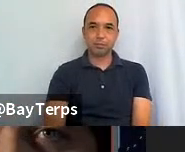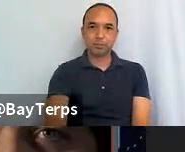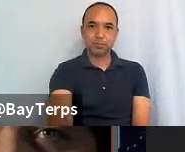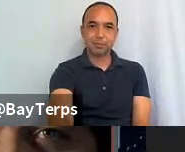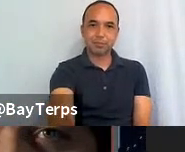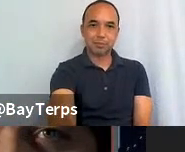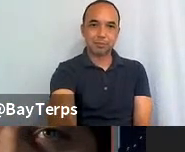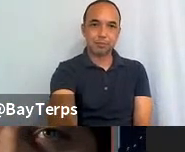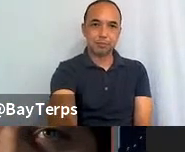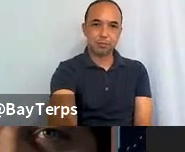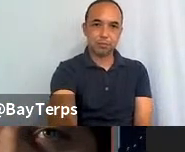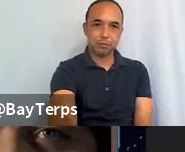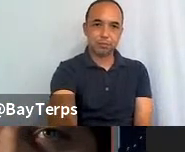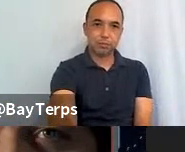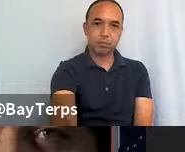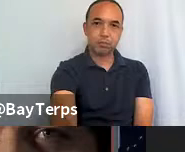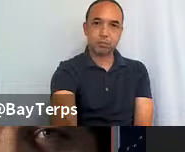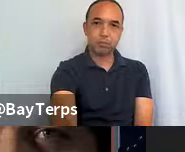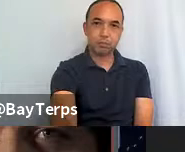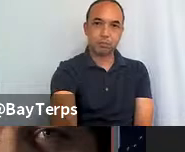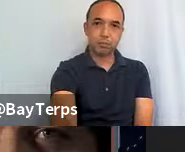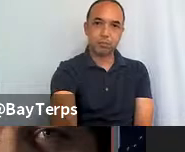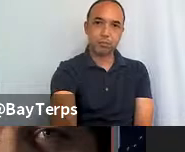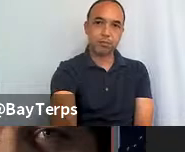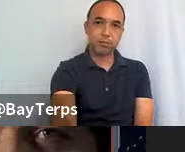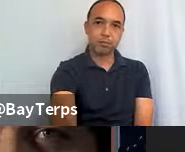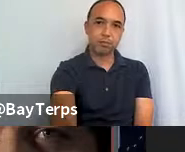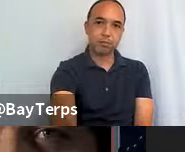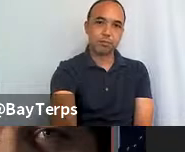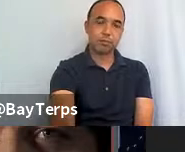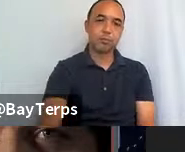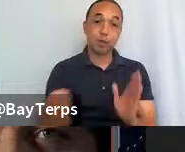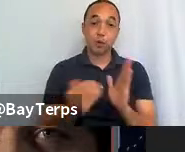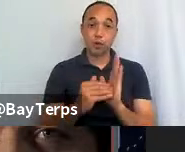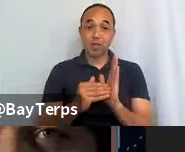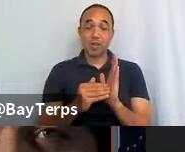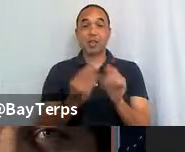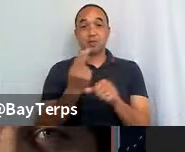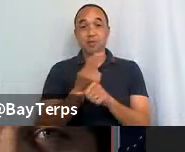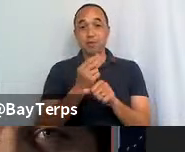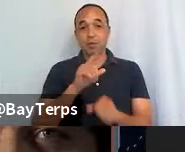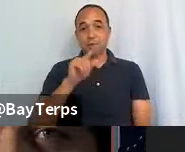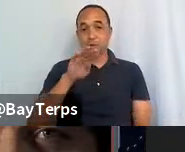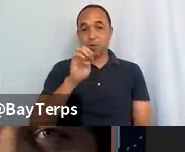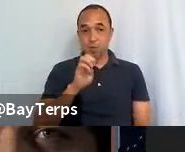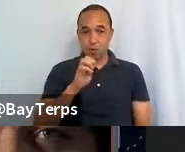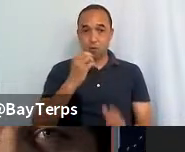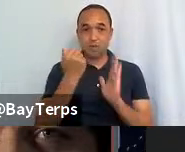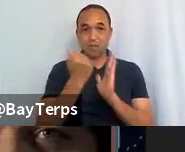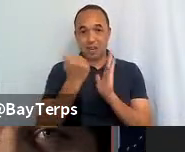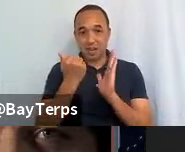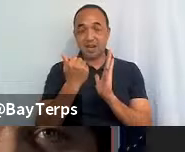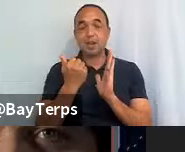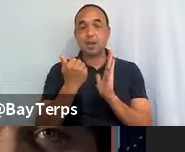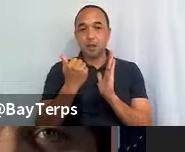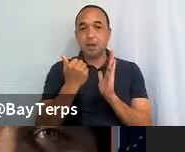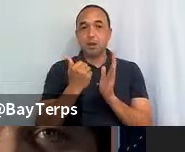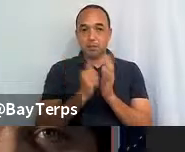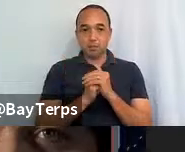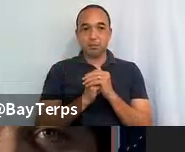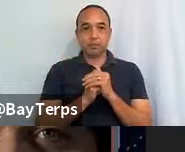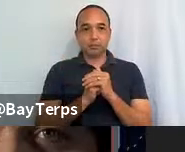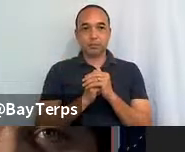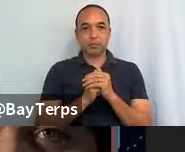So if I go back to the clone stamp tool, I think maybe what she's referring to is the fact that